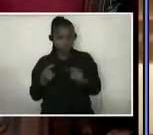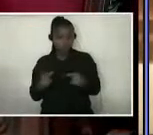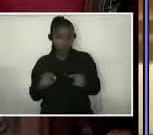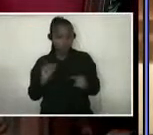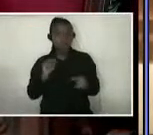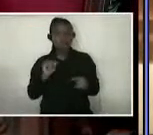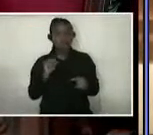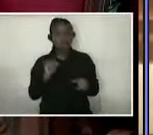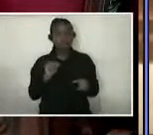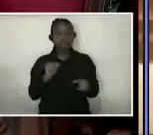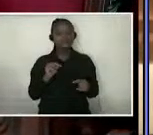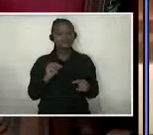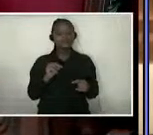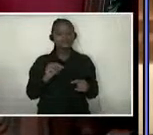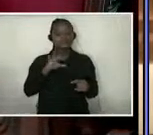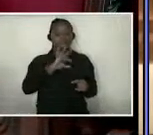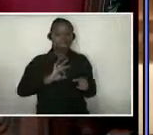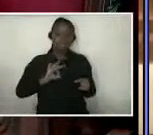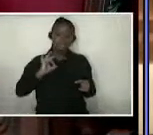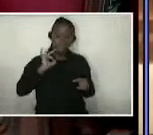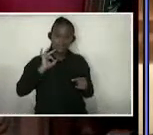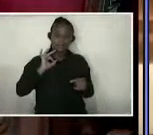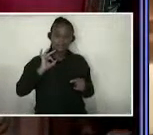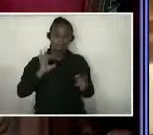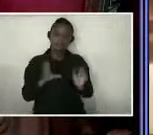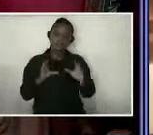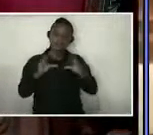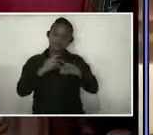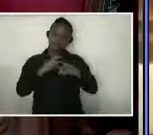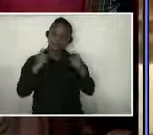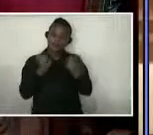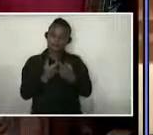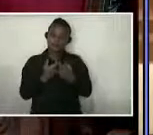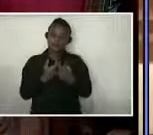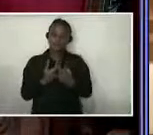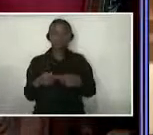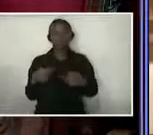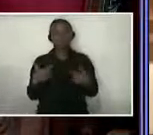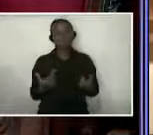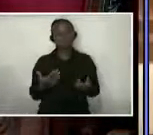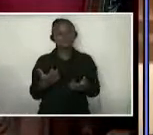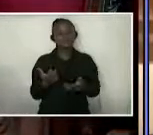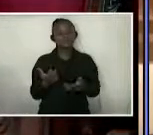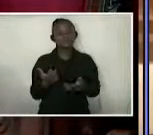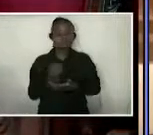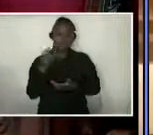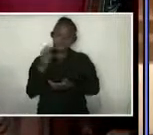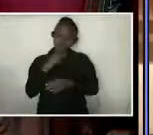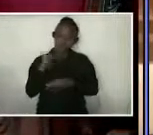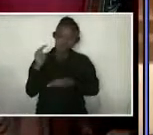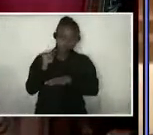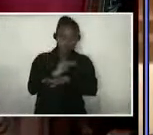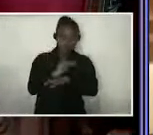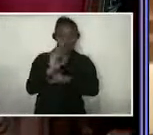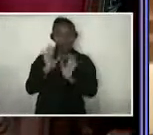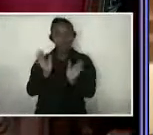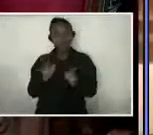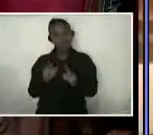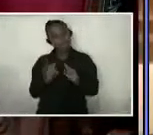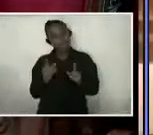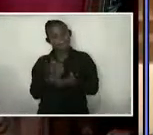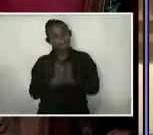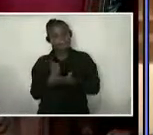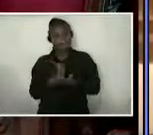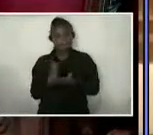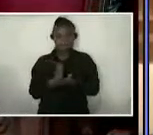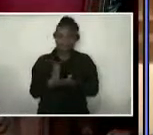committee. Municipal councils are relegated to more of an oversight role and have been conveniently sidelined by